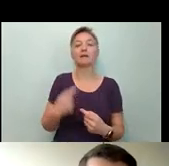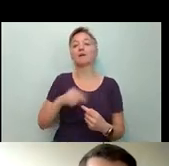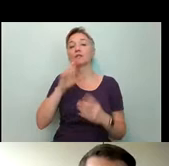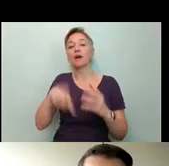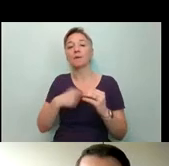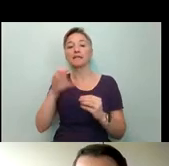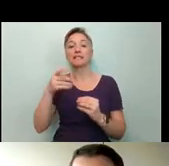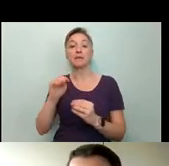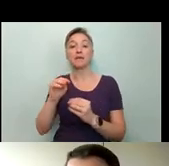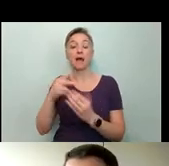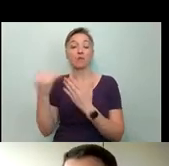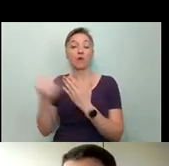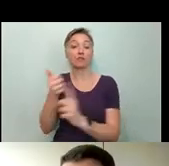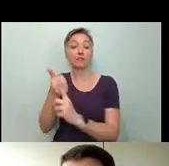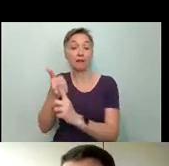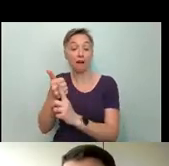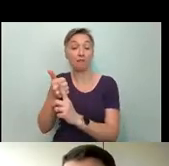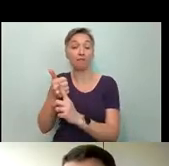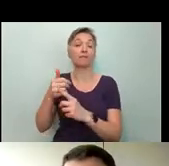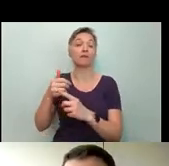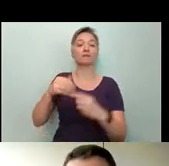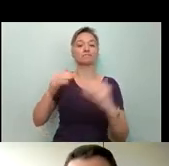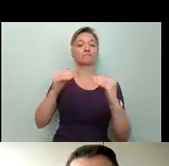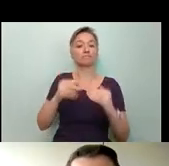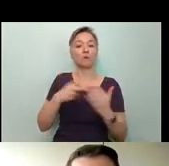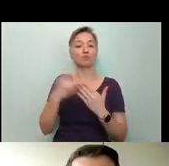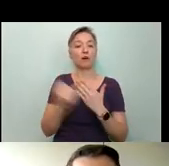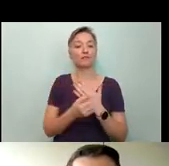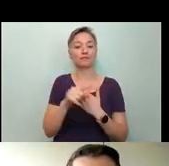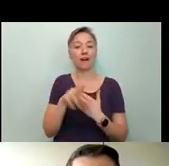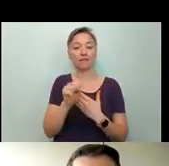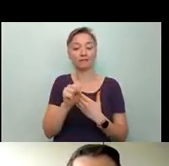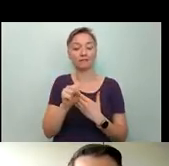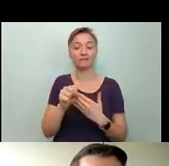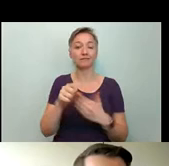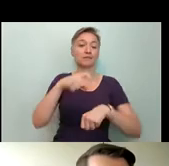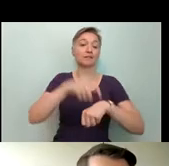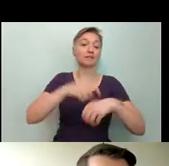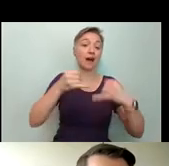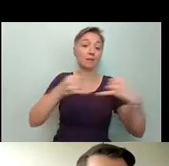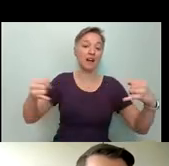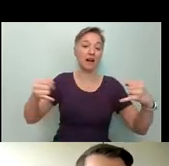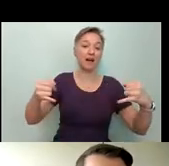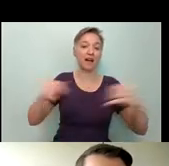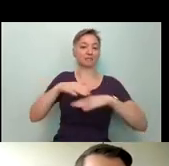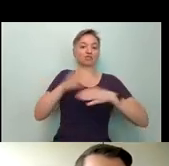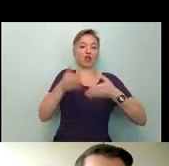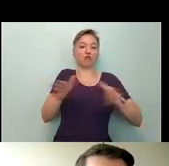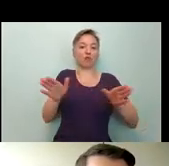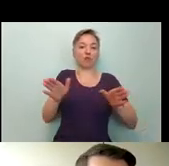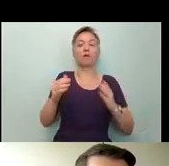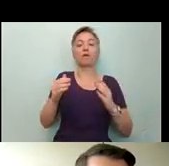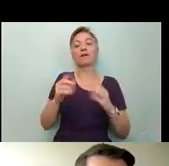overview standpoint. We'll discuss the status of the project, the timeline at a high level, and the various phases that